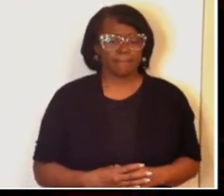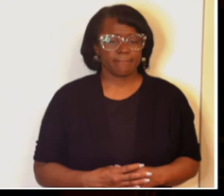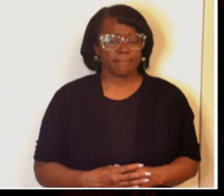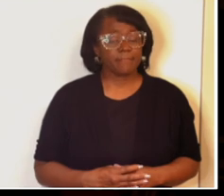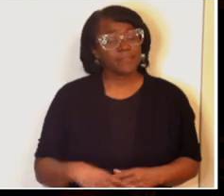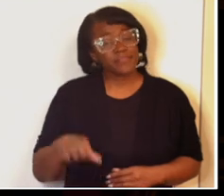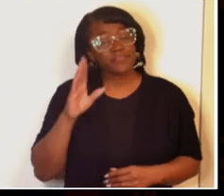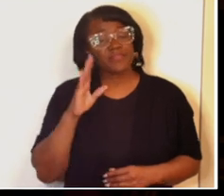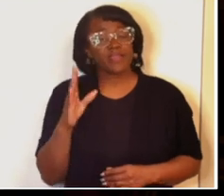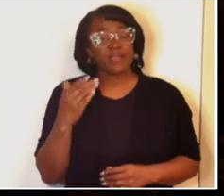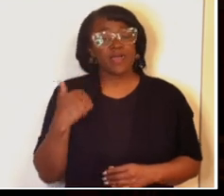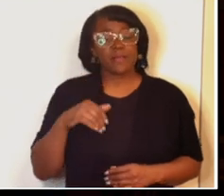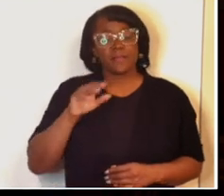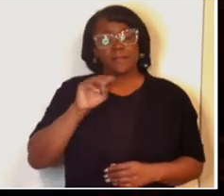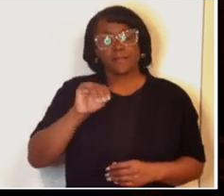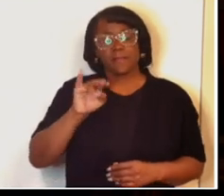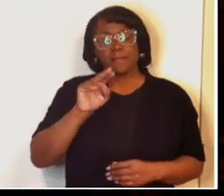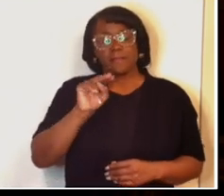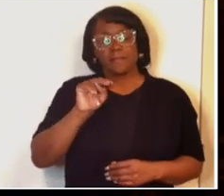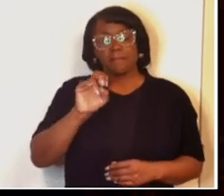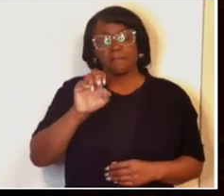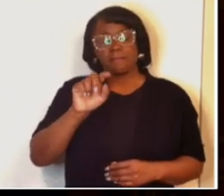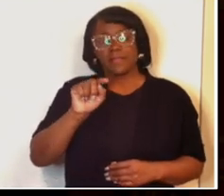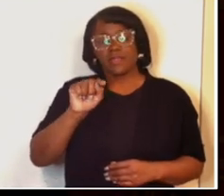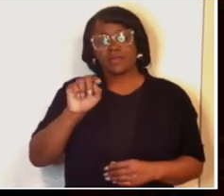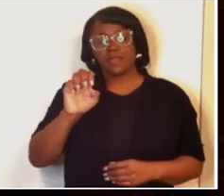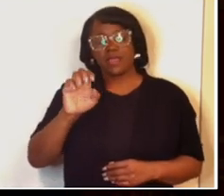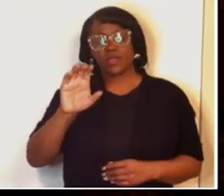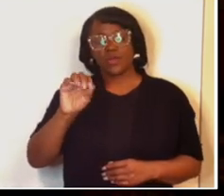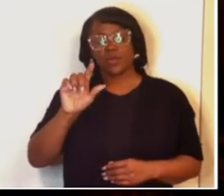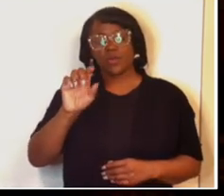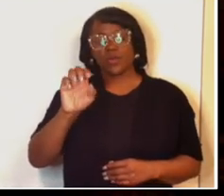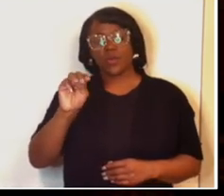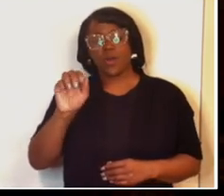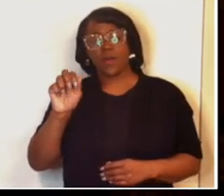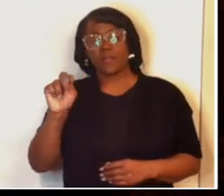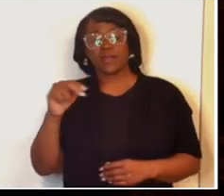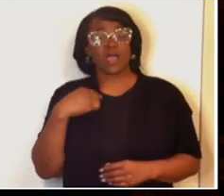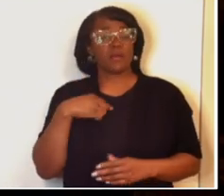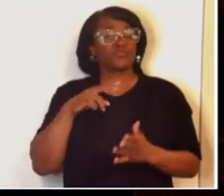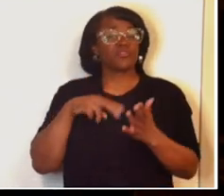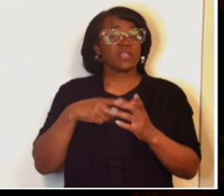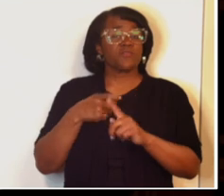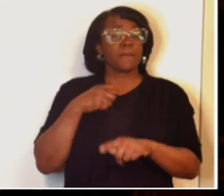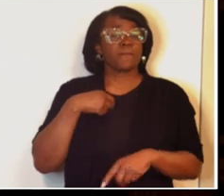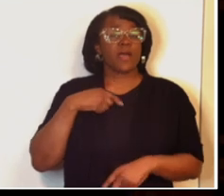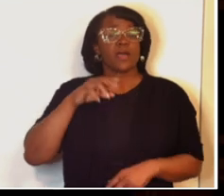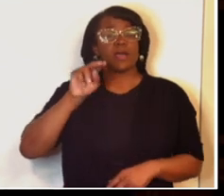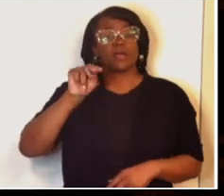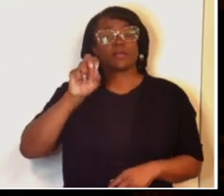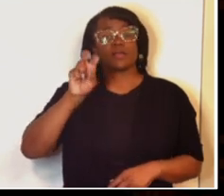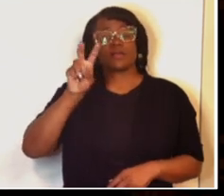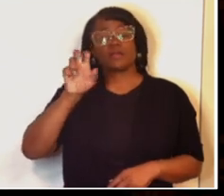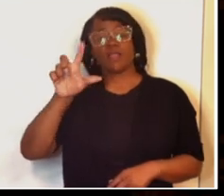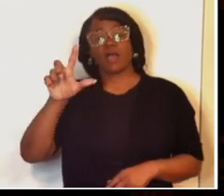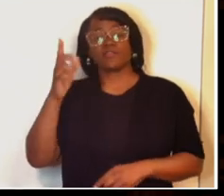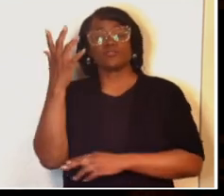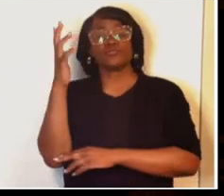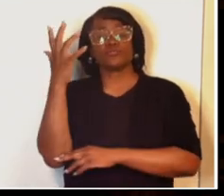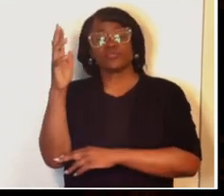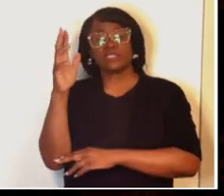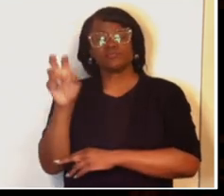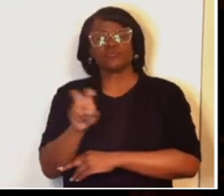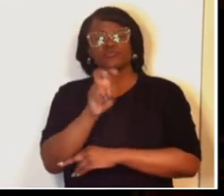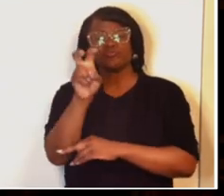Hi, I'm Minnette Coleman, and I'm reading from my novel, The Tree, A Journey to Freedom. The first ride to freedom was